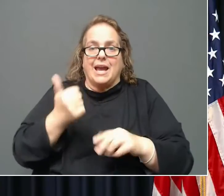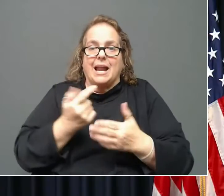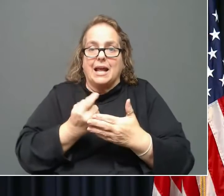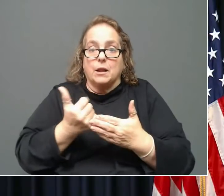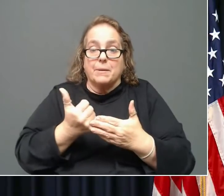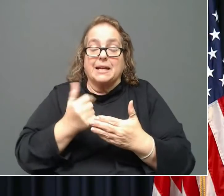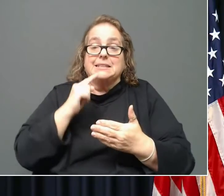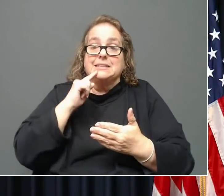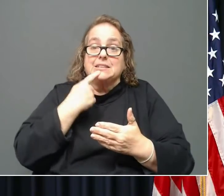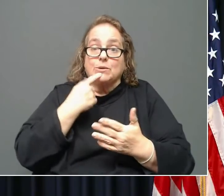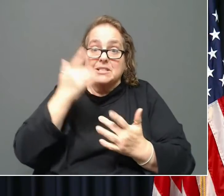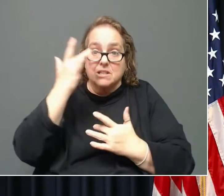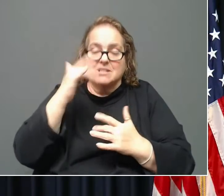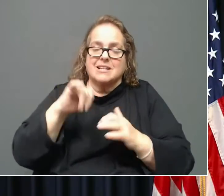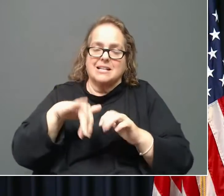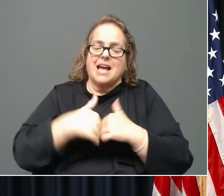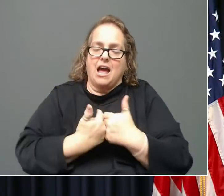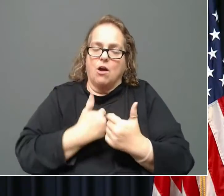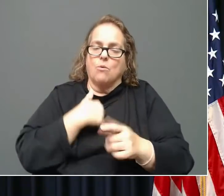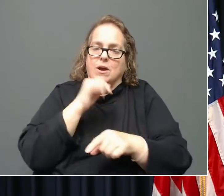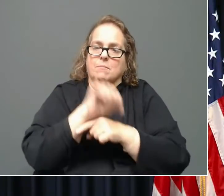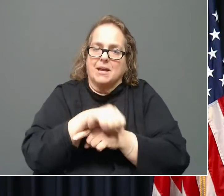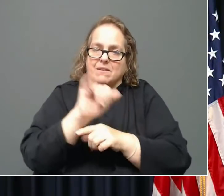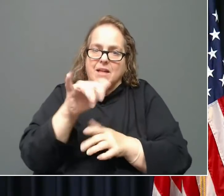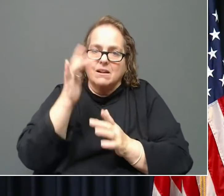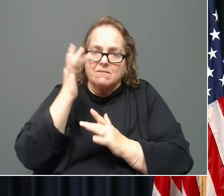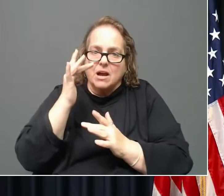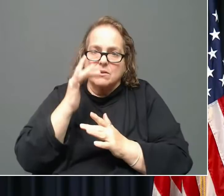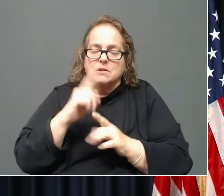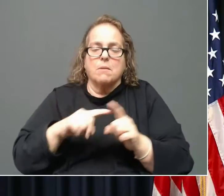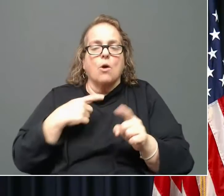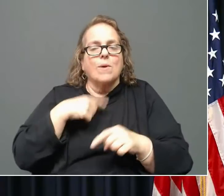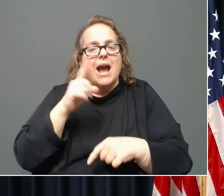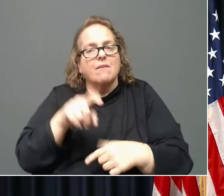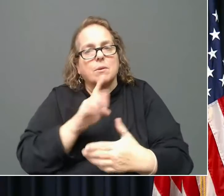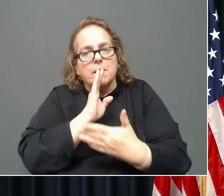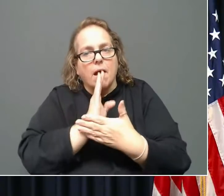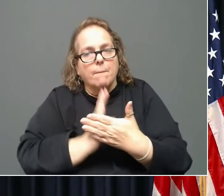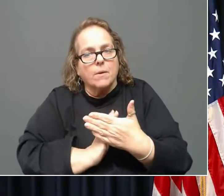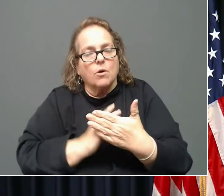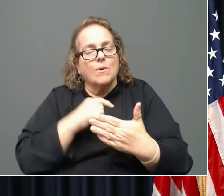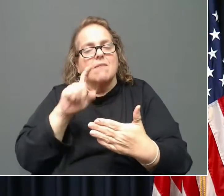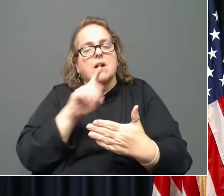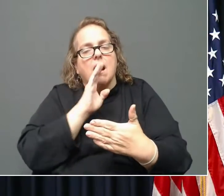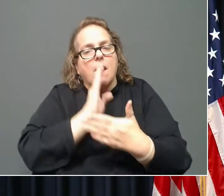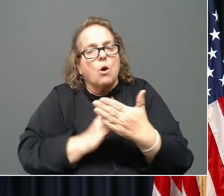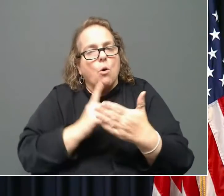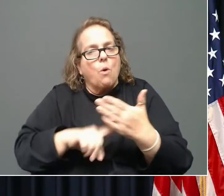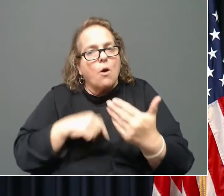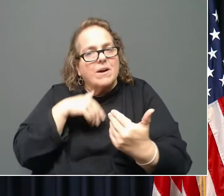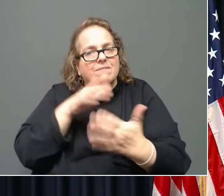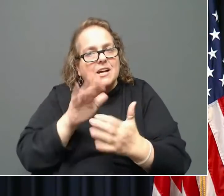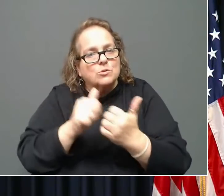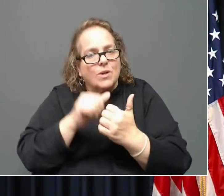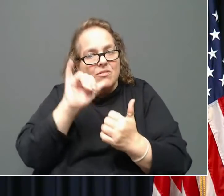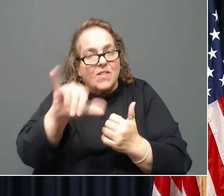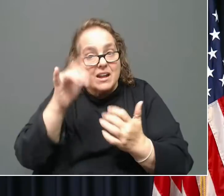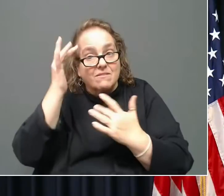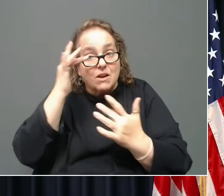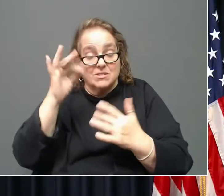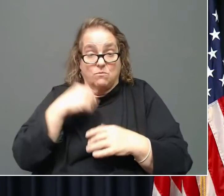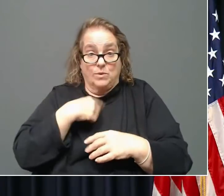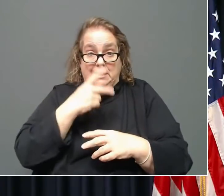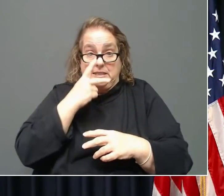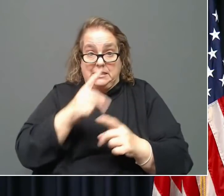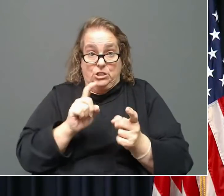this virus. But we got to be humble. We got to be humble in what we're facing in this virus, in that if we see changes, we